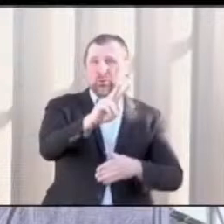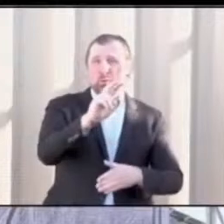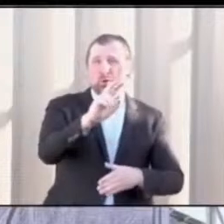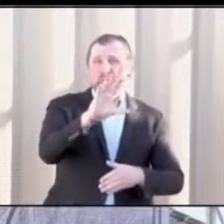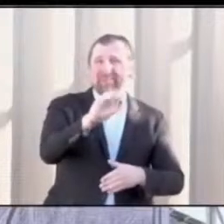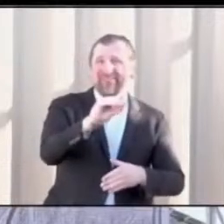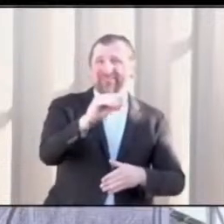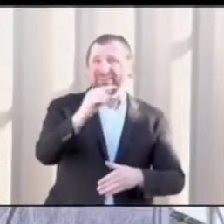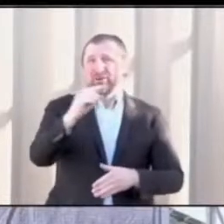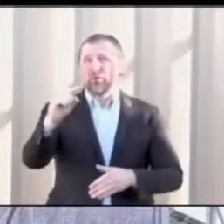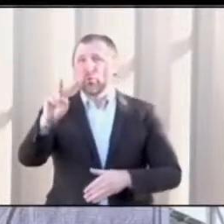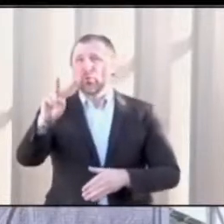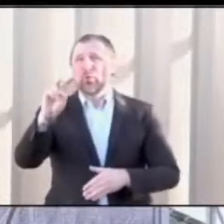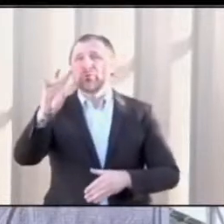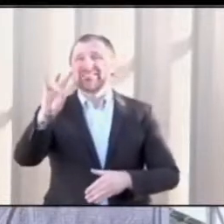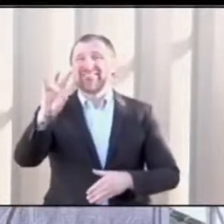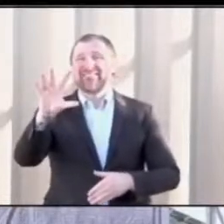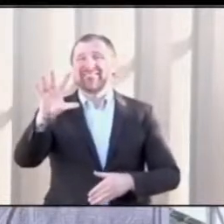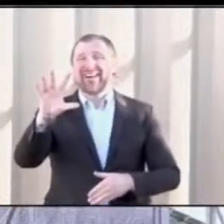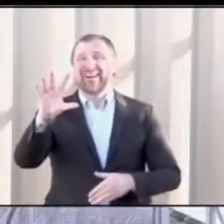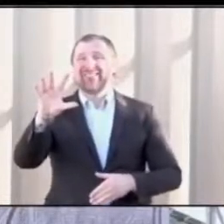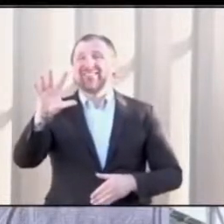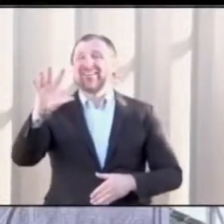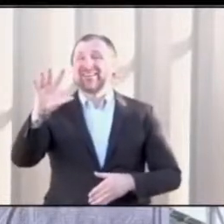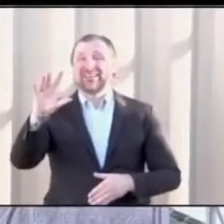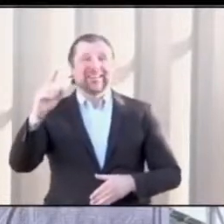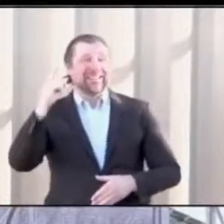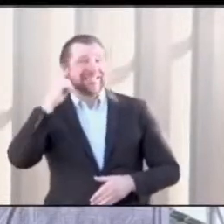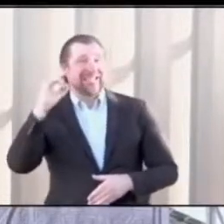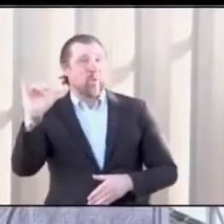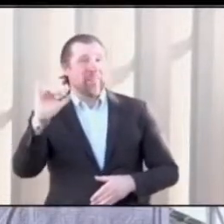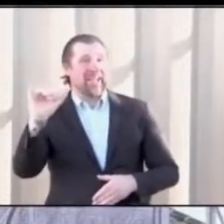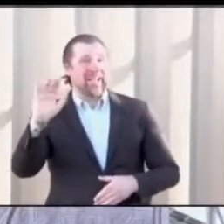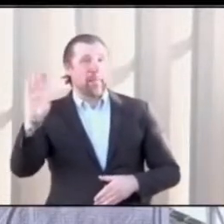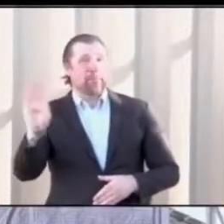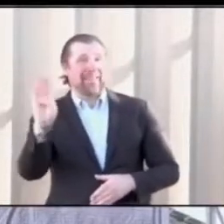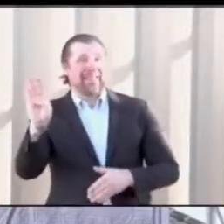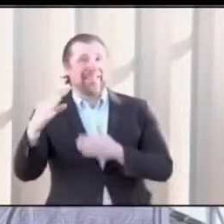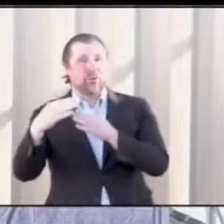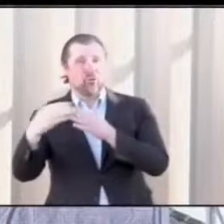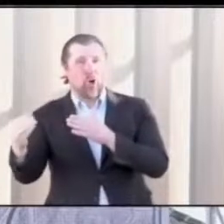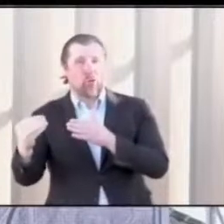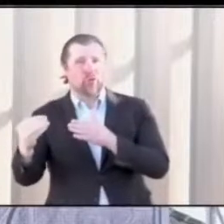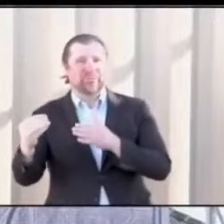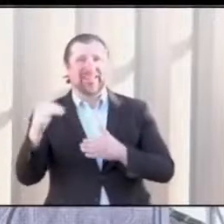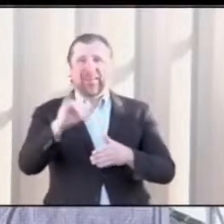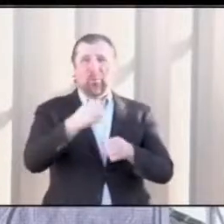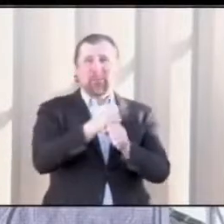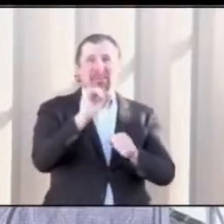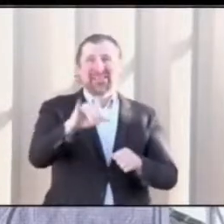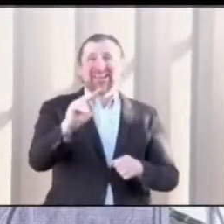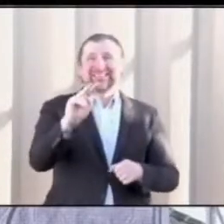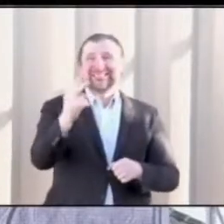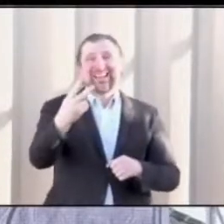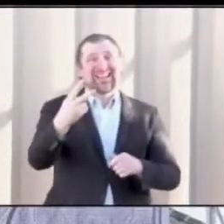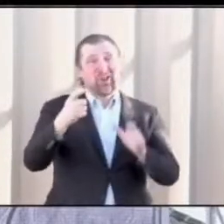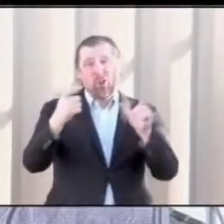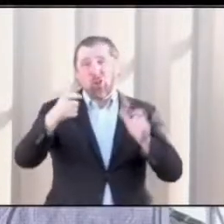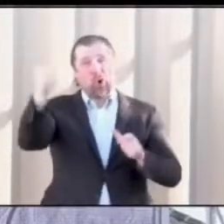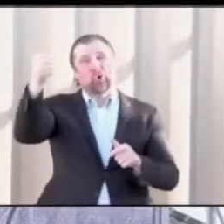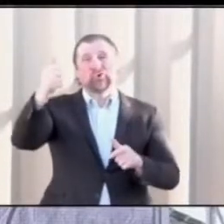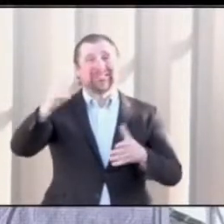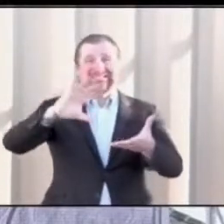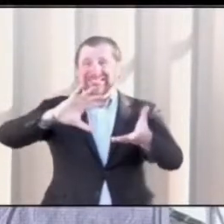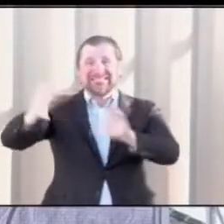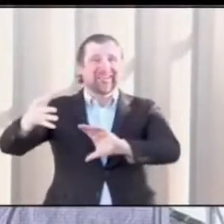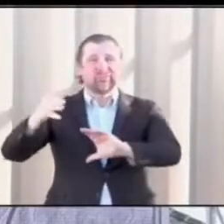and $275 billion. That will make it perhaps the second largest disaster in the history